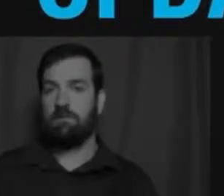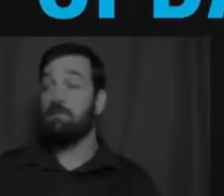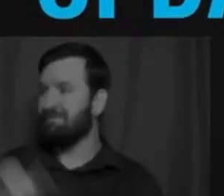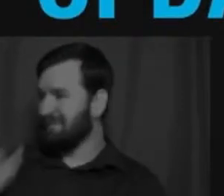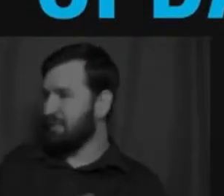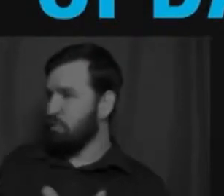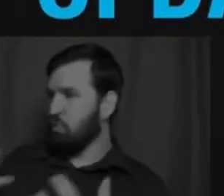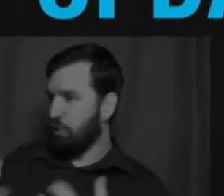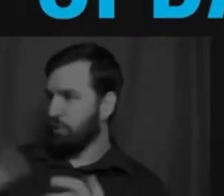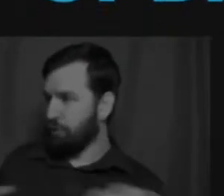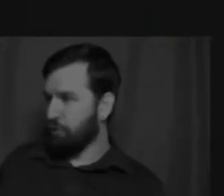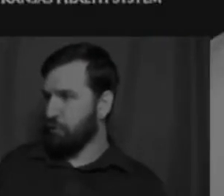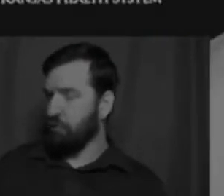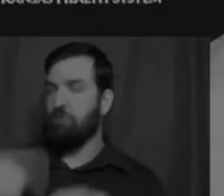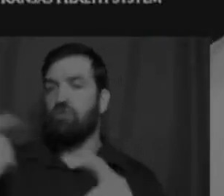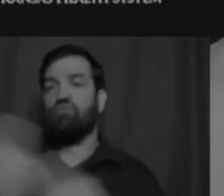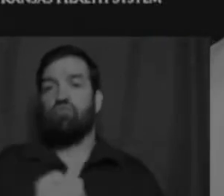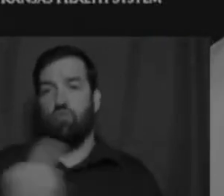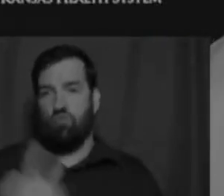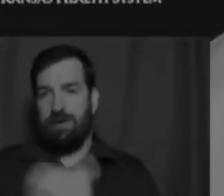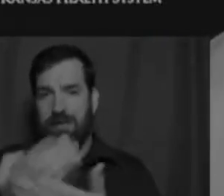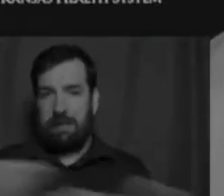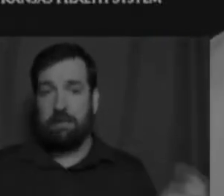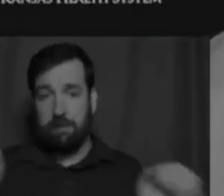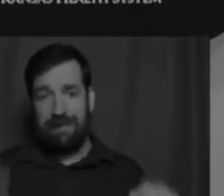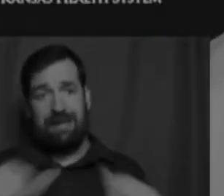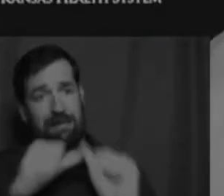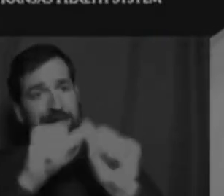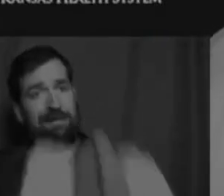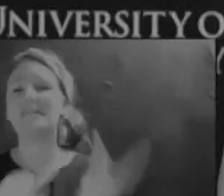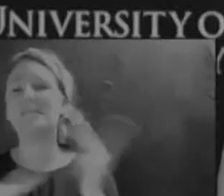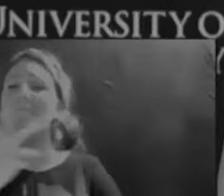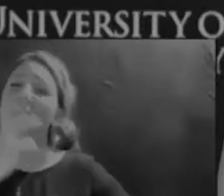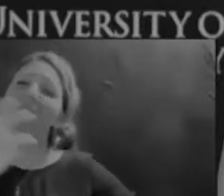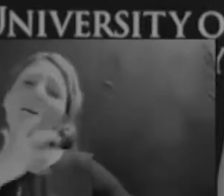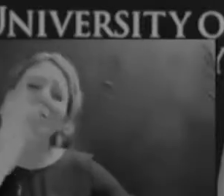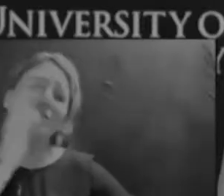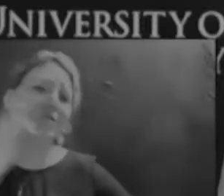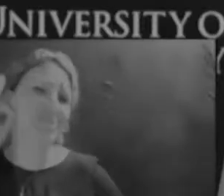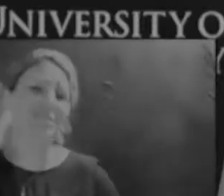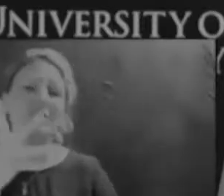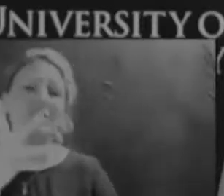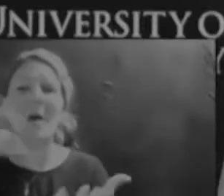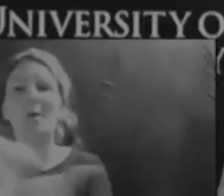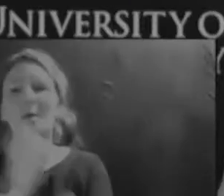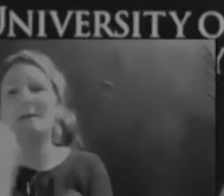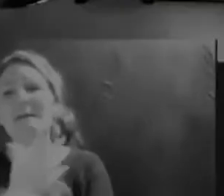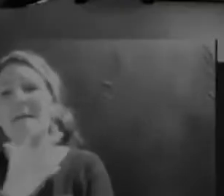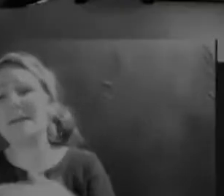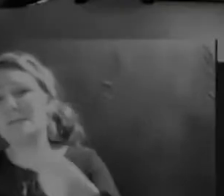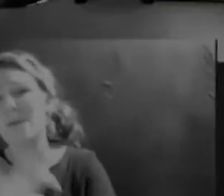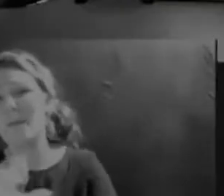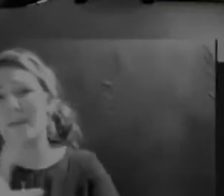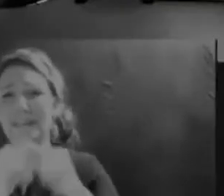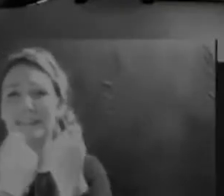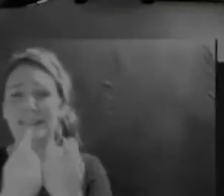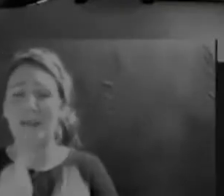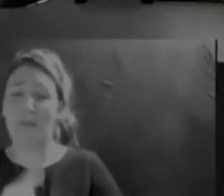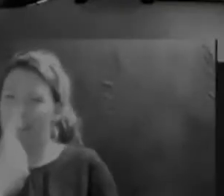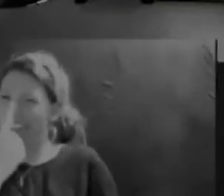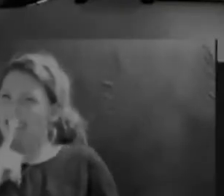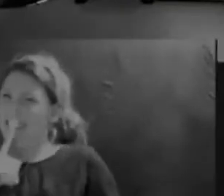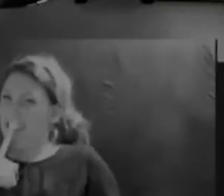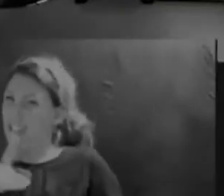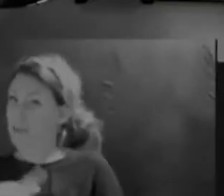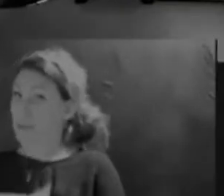Subscribe to our morning medical update and open mics with Dr. Stites podcast. Now everywhere podcasts are available.